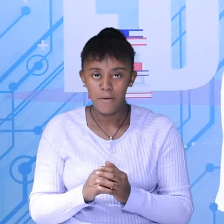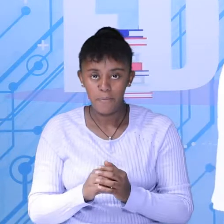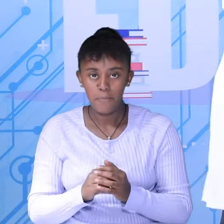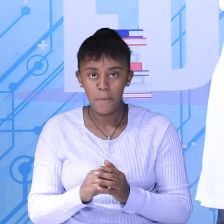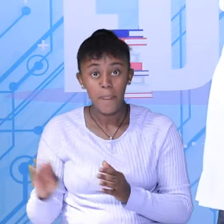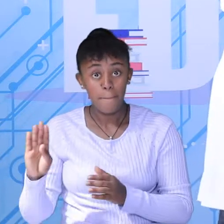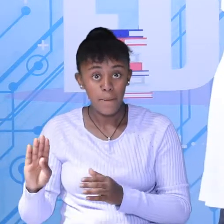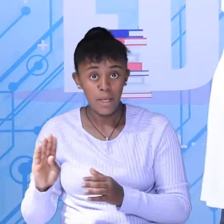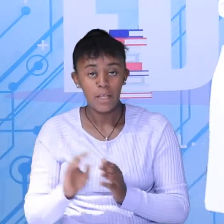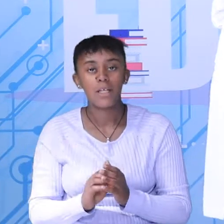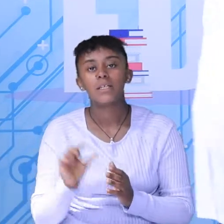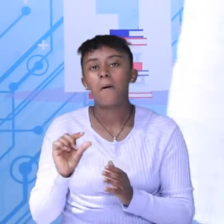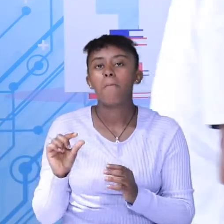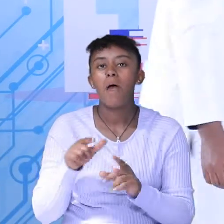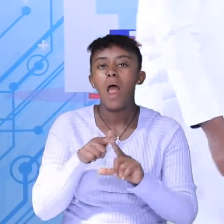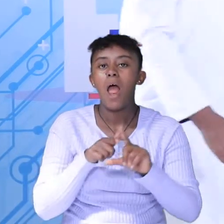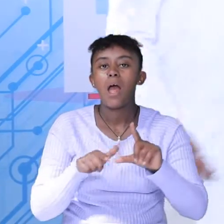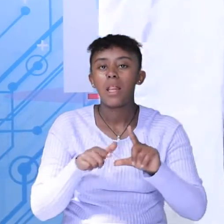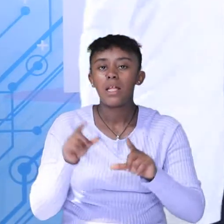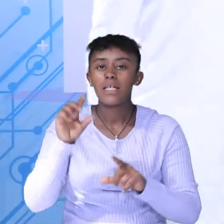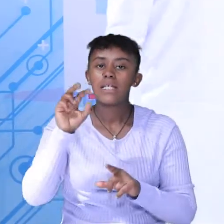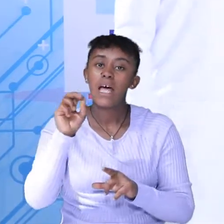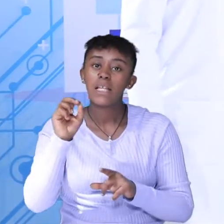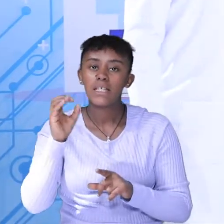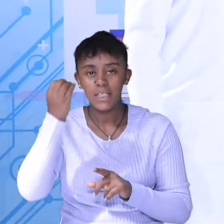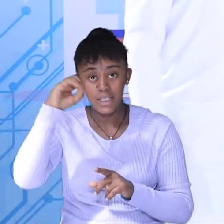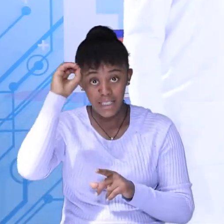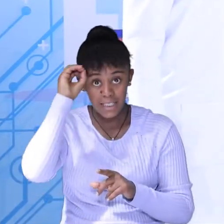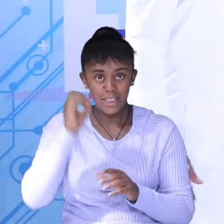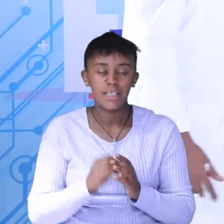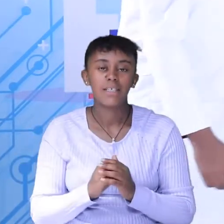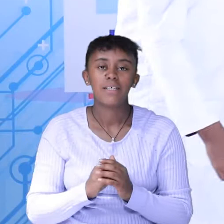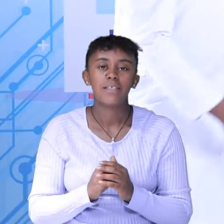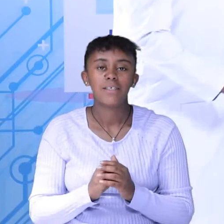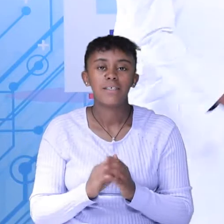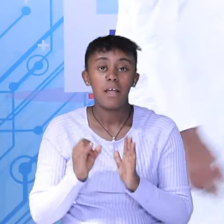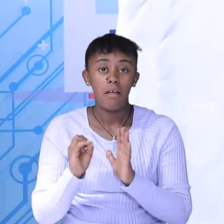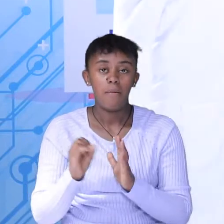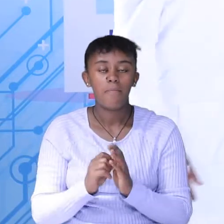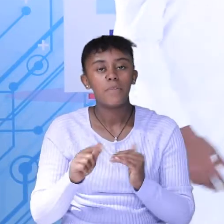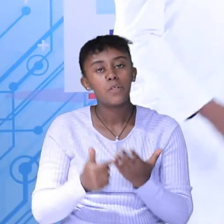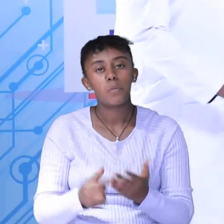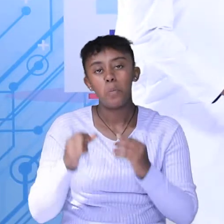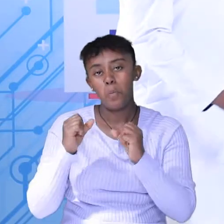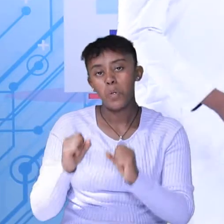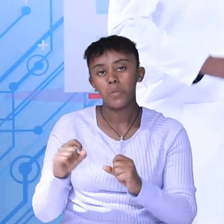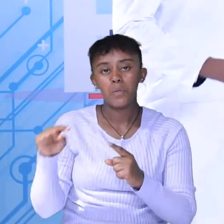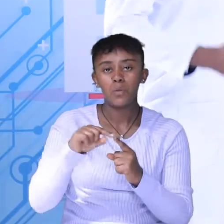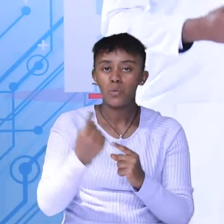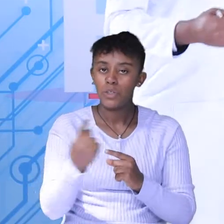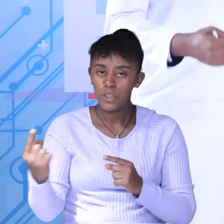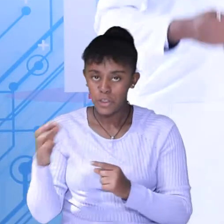it's found at some angle, theta, which is 30 degree. Therefore, it's possible to determine for each